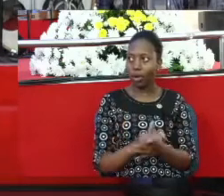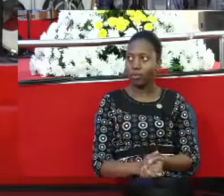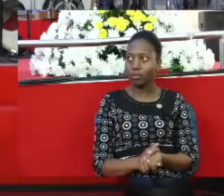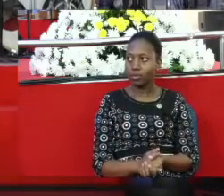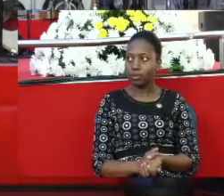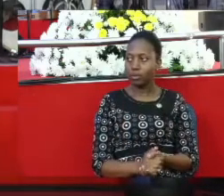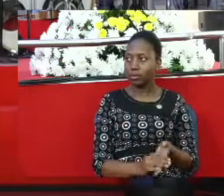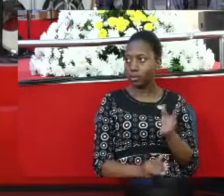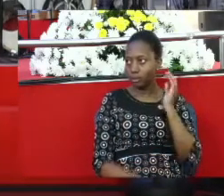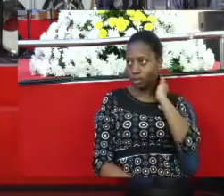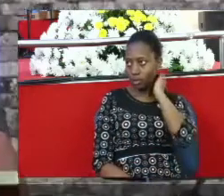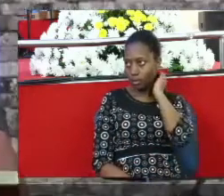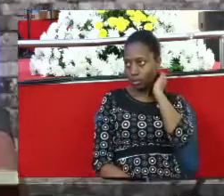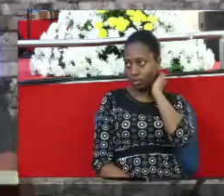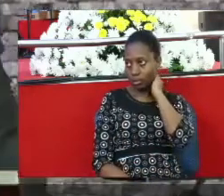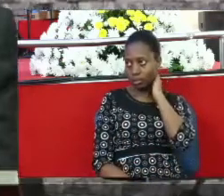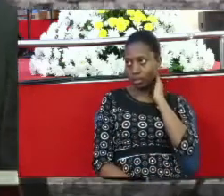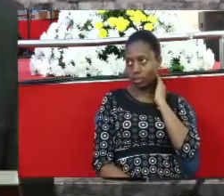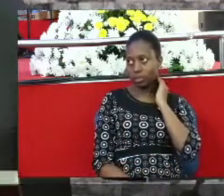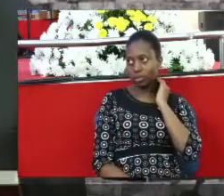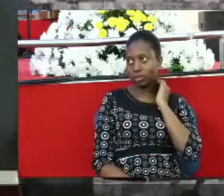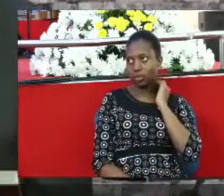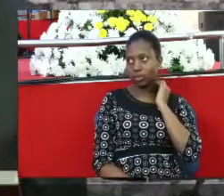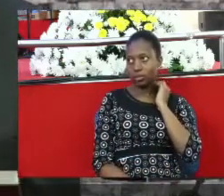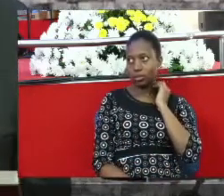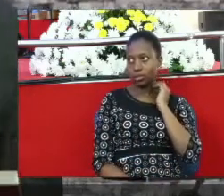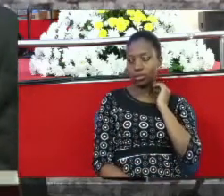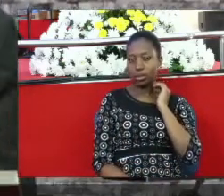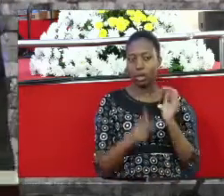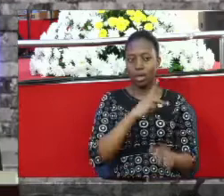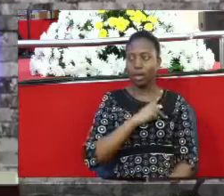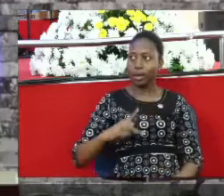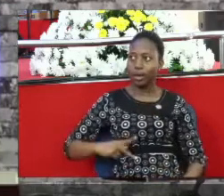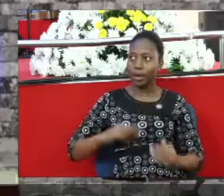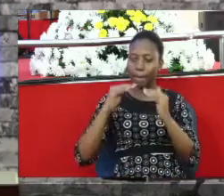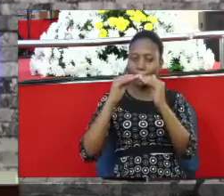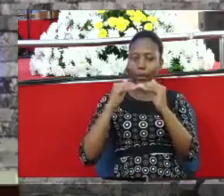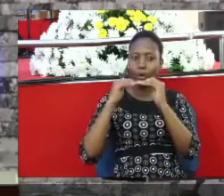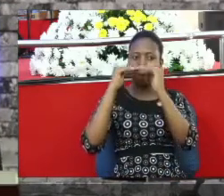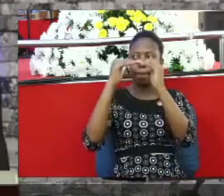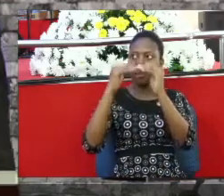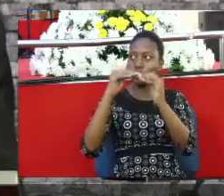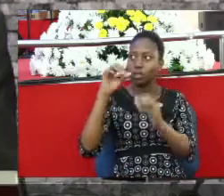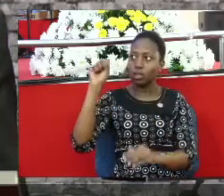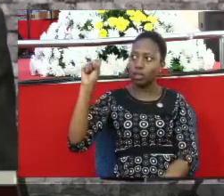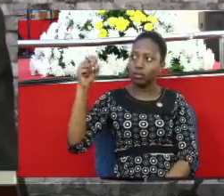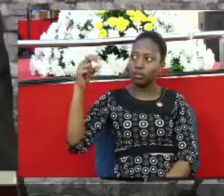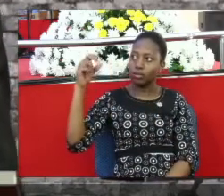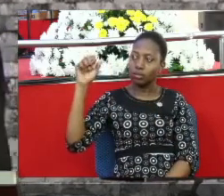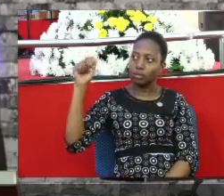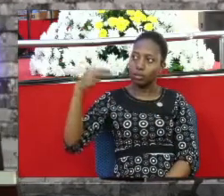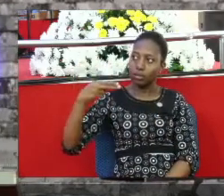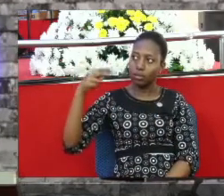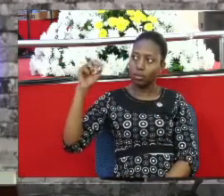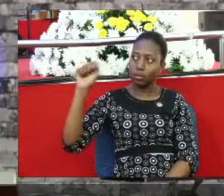Daniel 3:30, then King Nebuchadnezzar promoted also Shadrach, Meshach, and Abednego in the province.